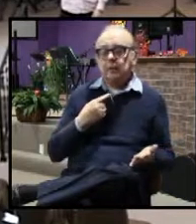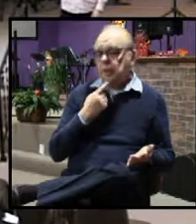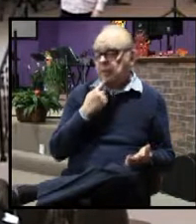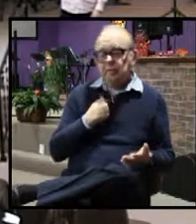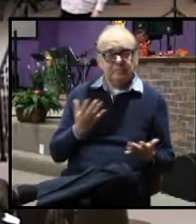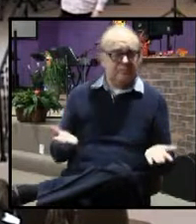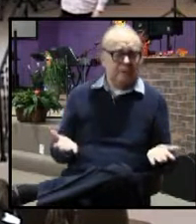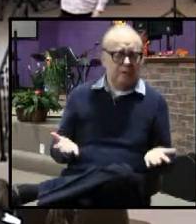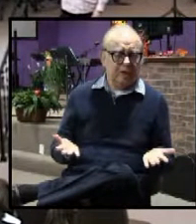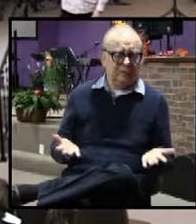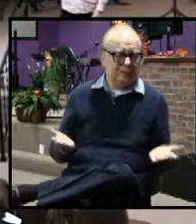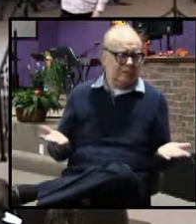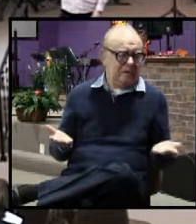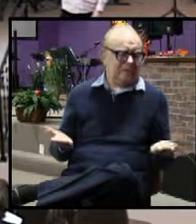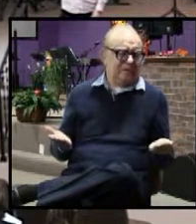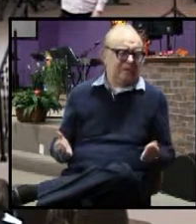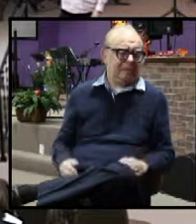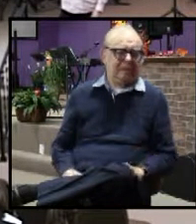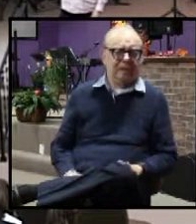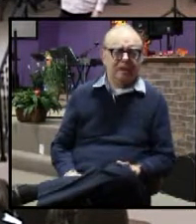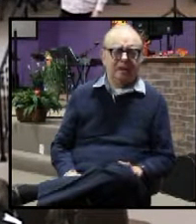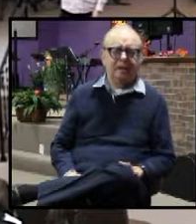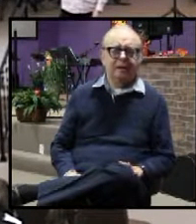What would you say?